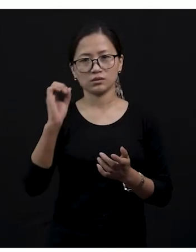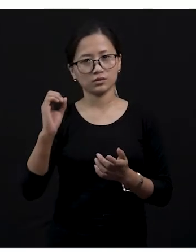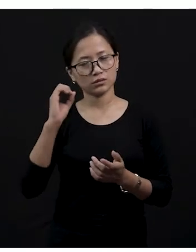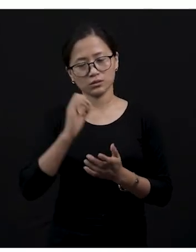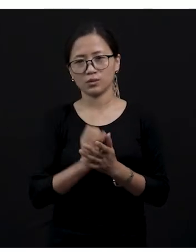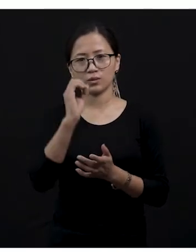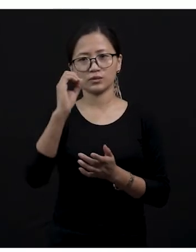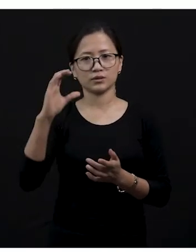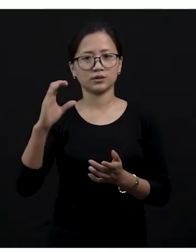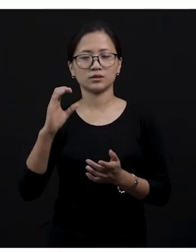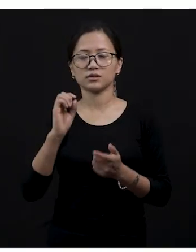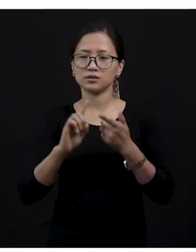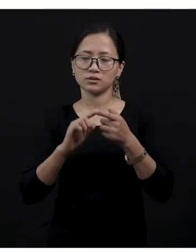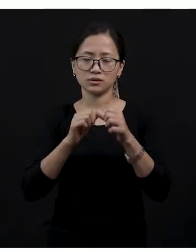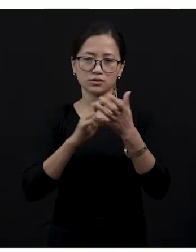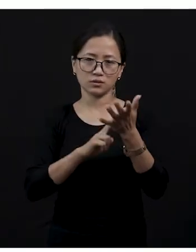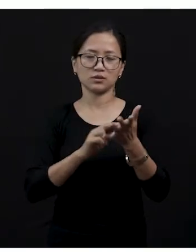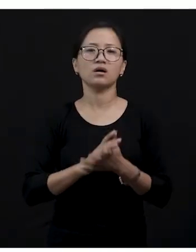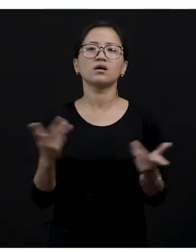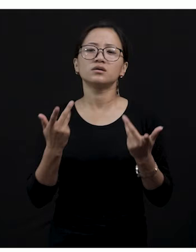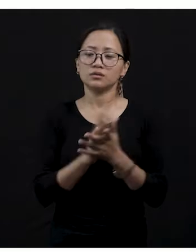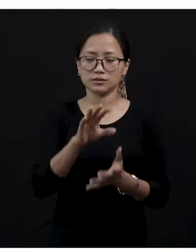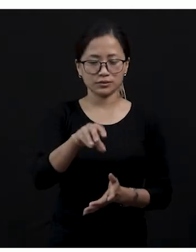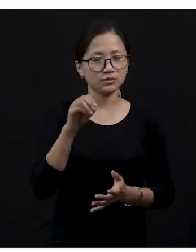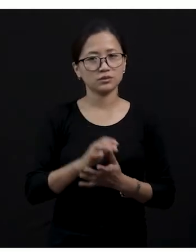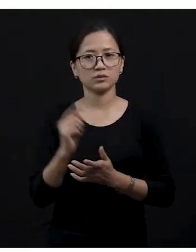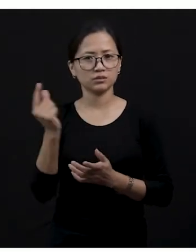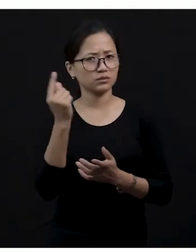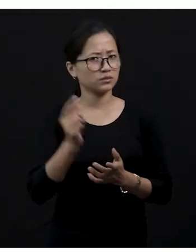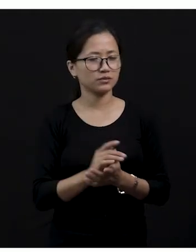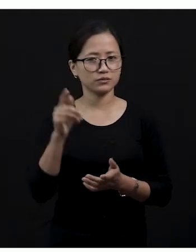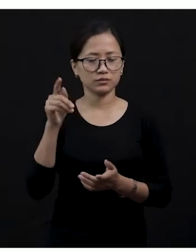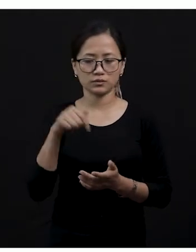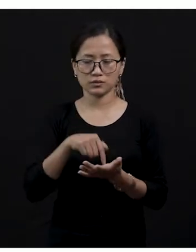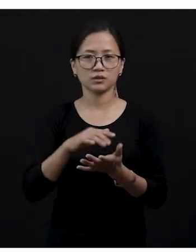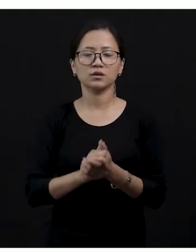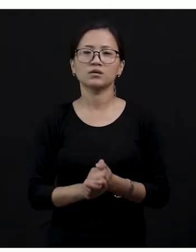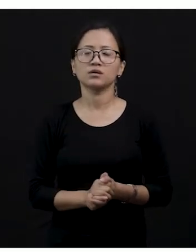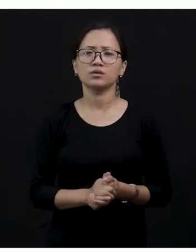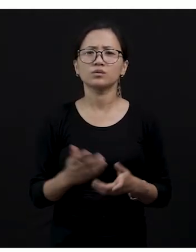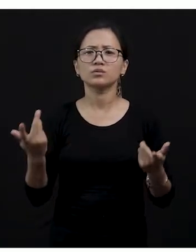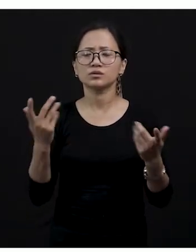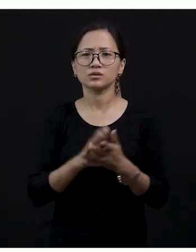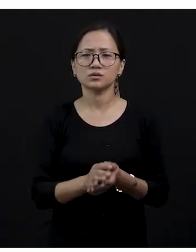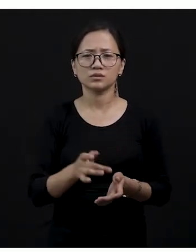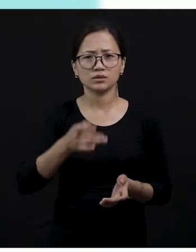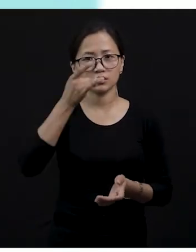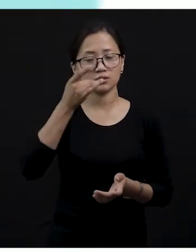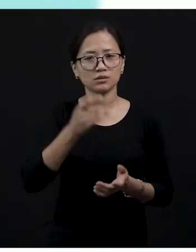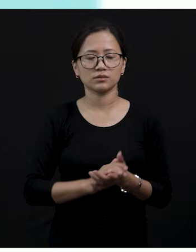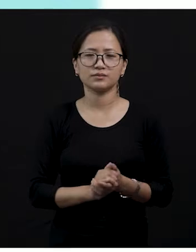oceans? How? Let us see how we can make use of this oceanic water which is too salty. Let us see,